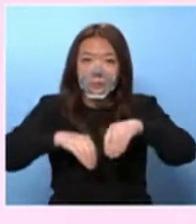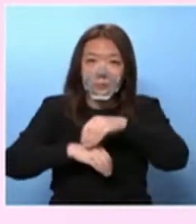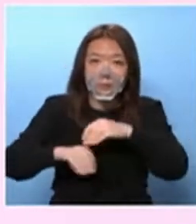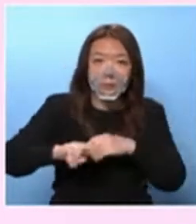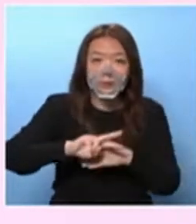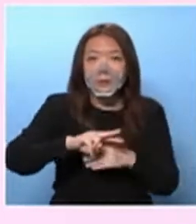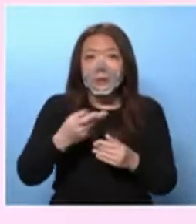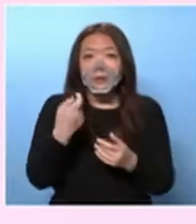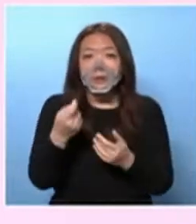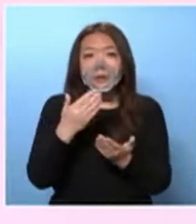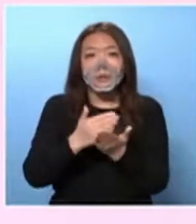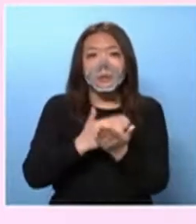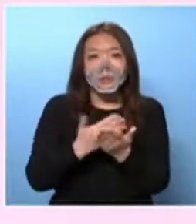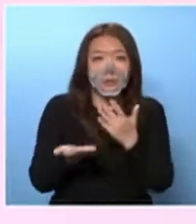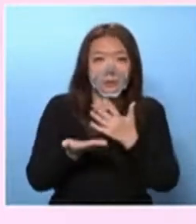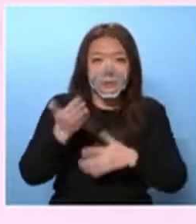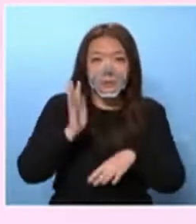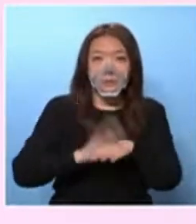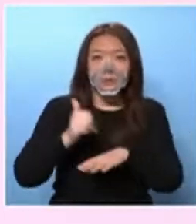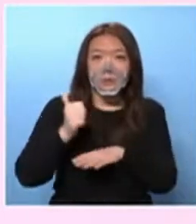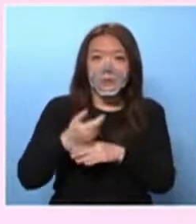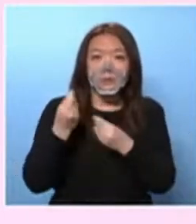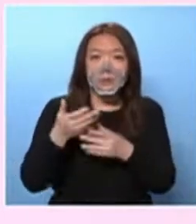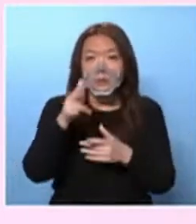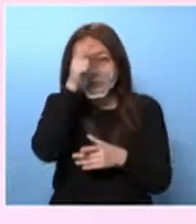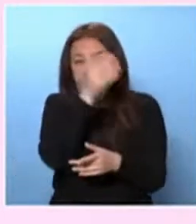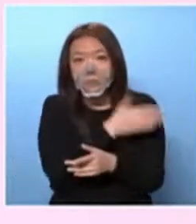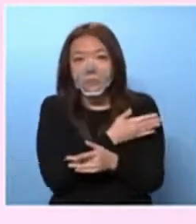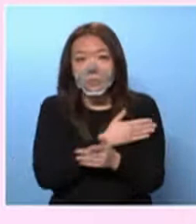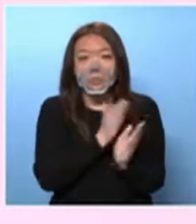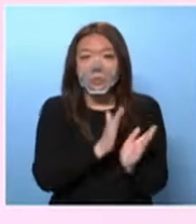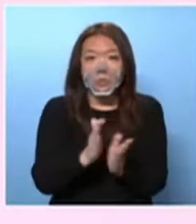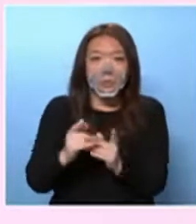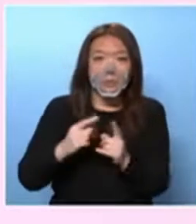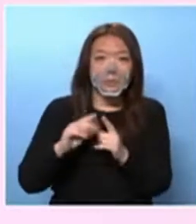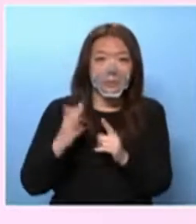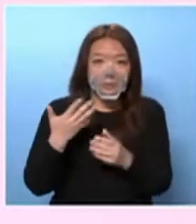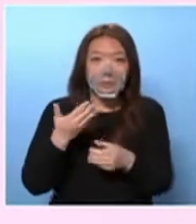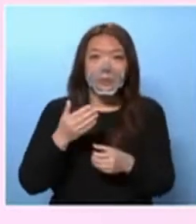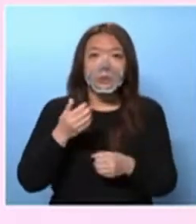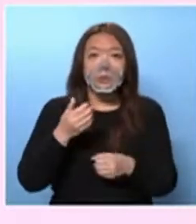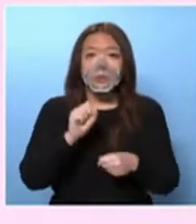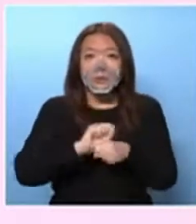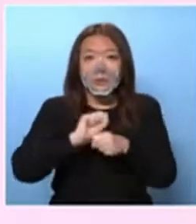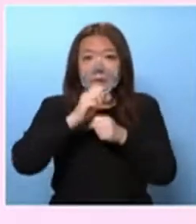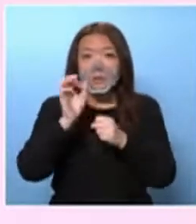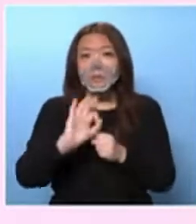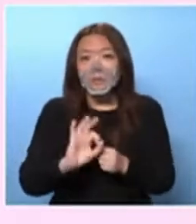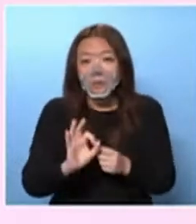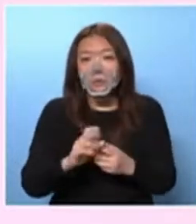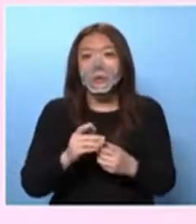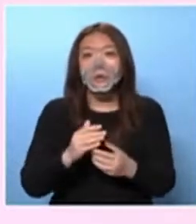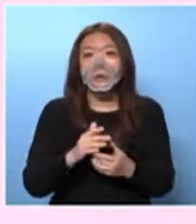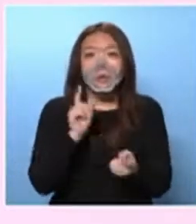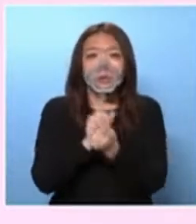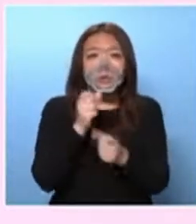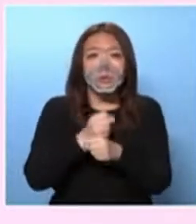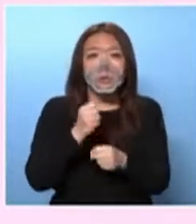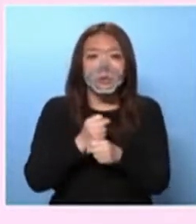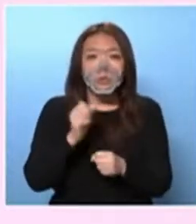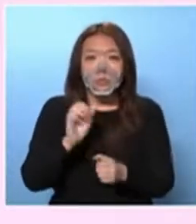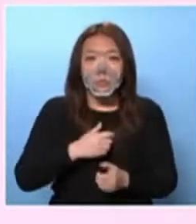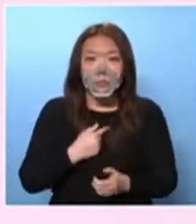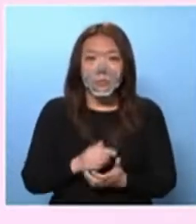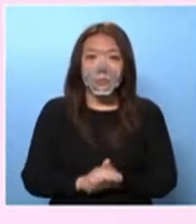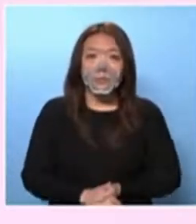through prioritization, internal redeployments, and streamlining of work processes so that the workload can be handled even without increase in the civil